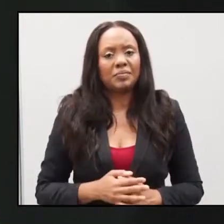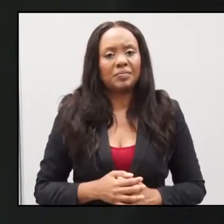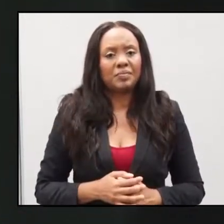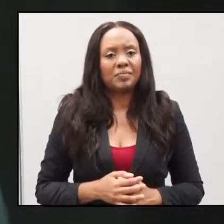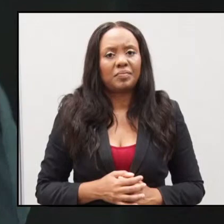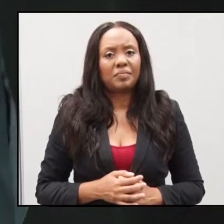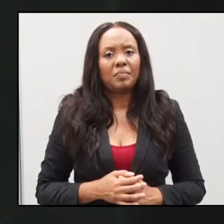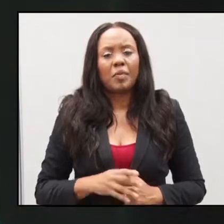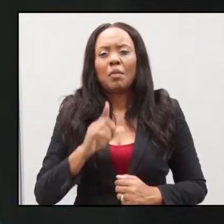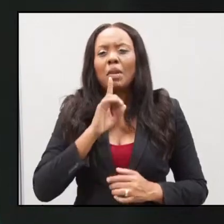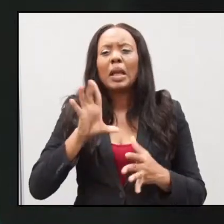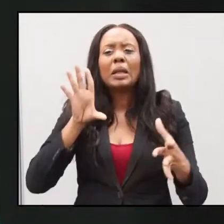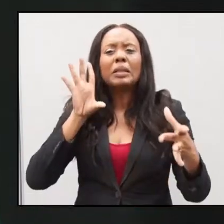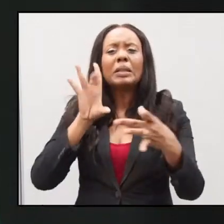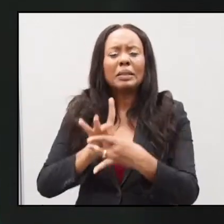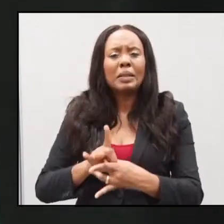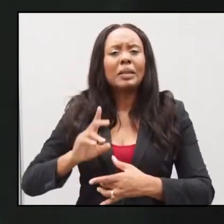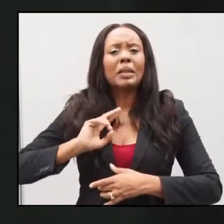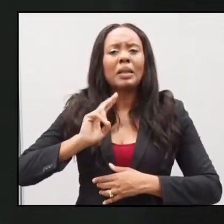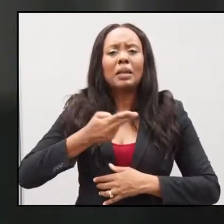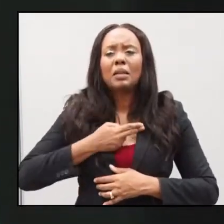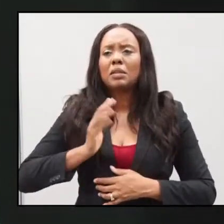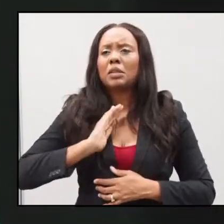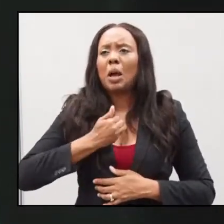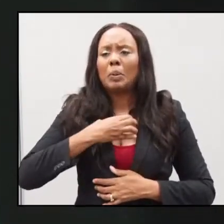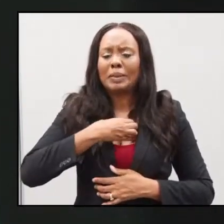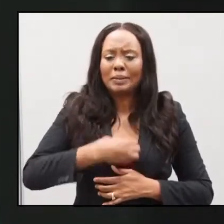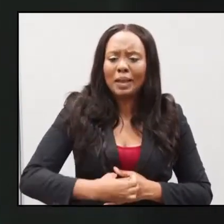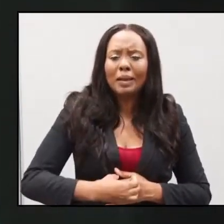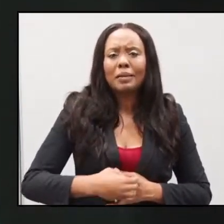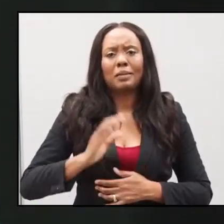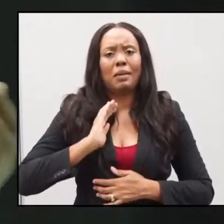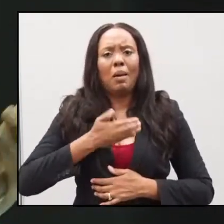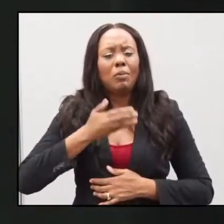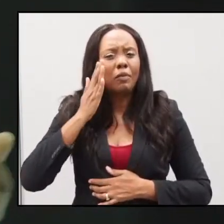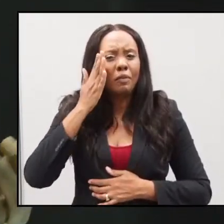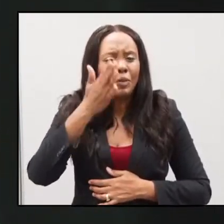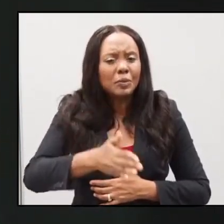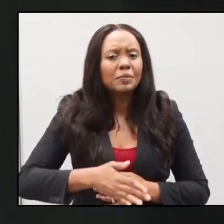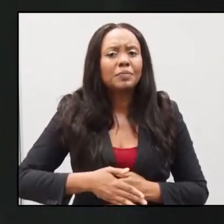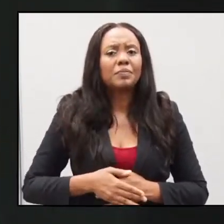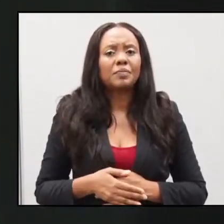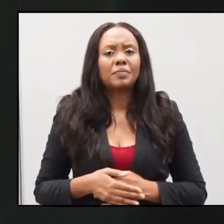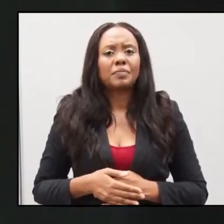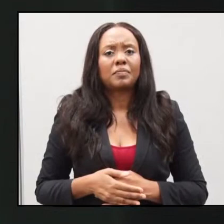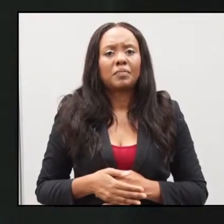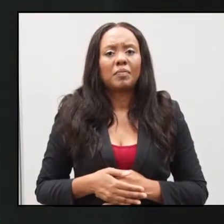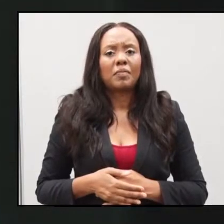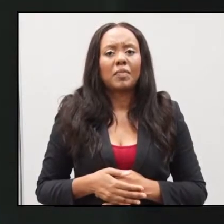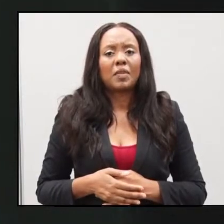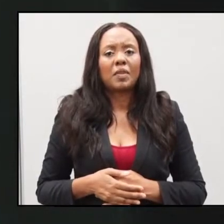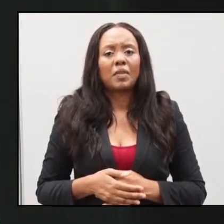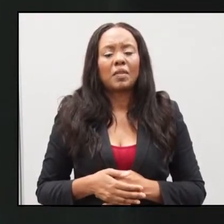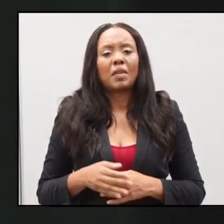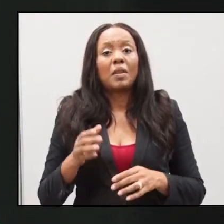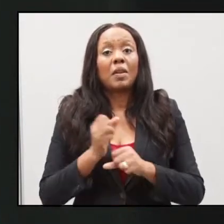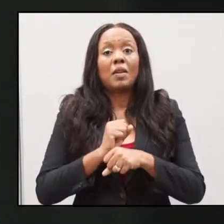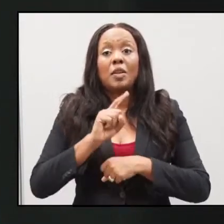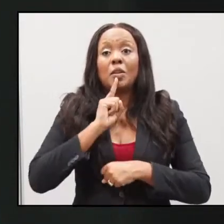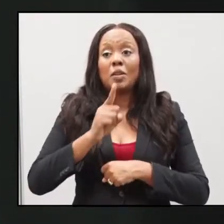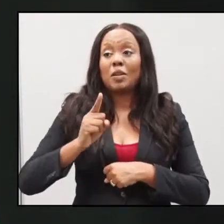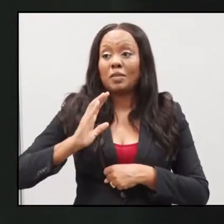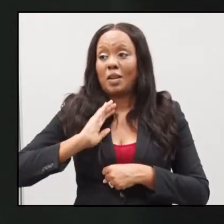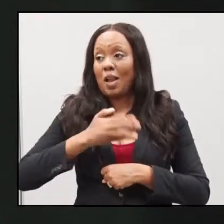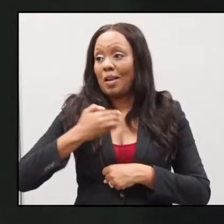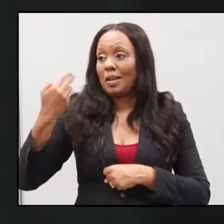us to our desires and futures. And the circle is made from the land.